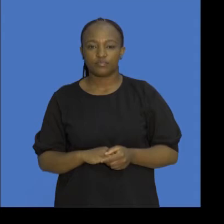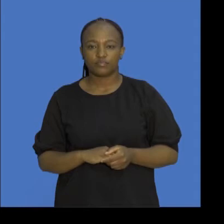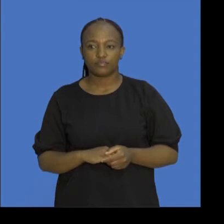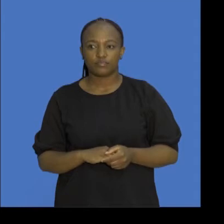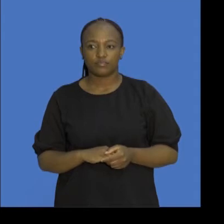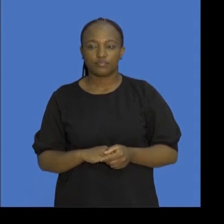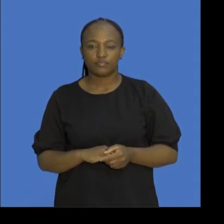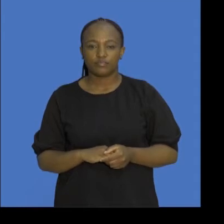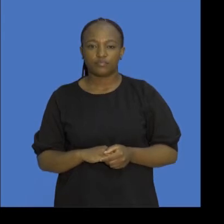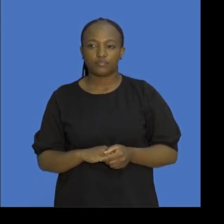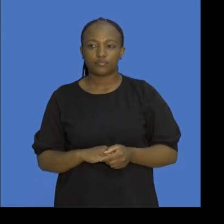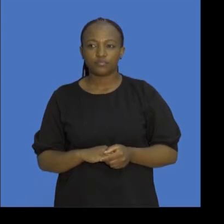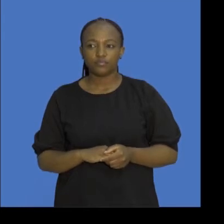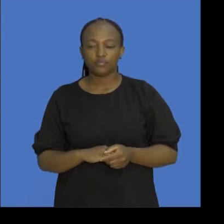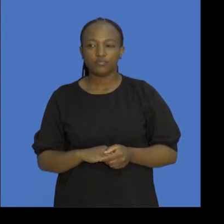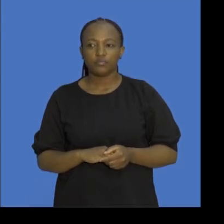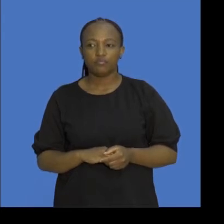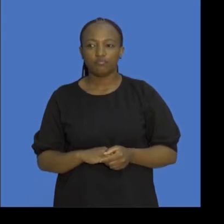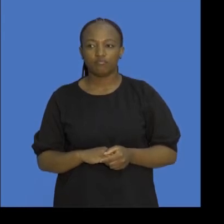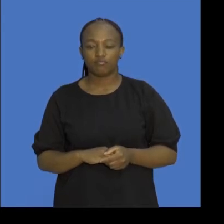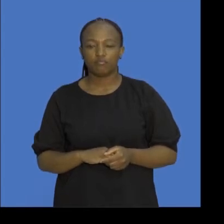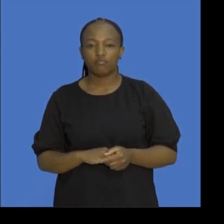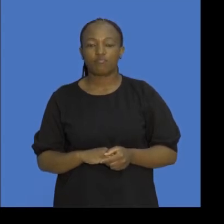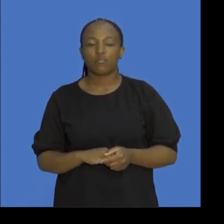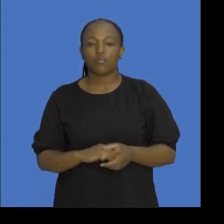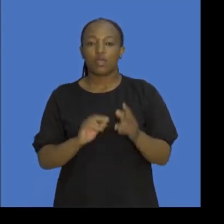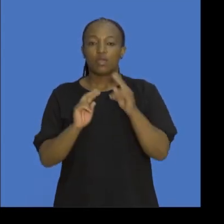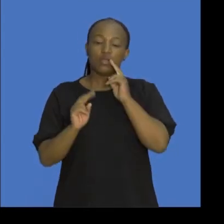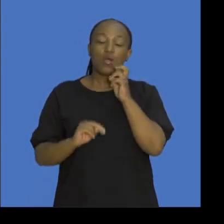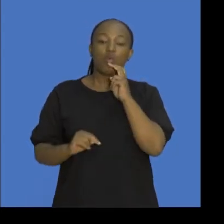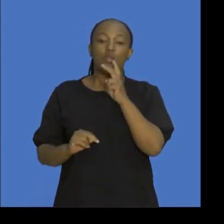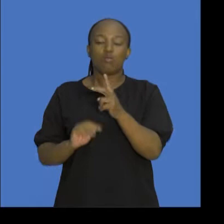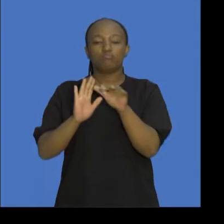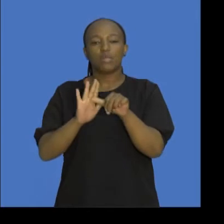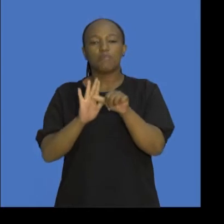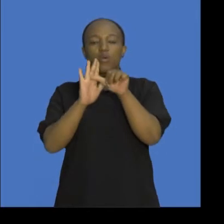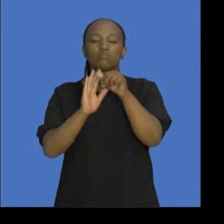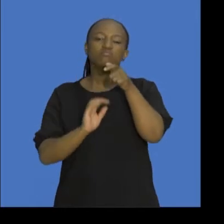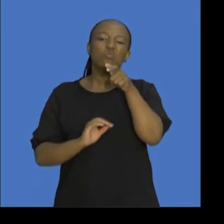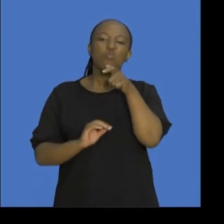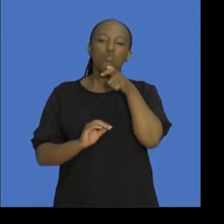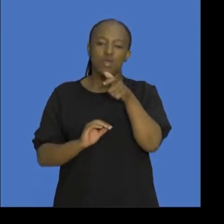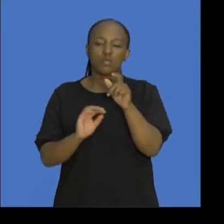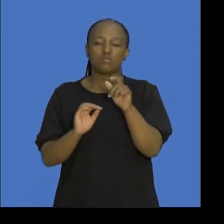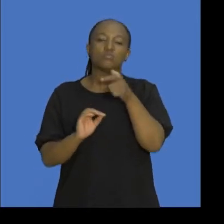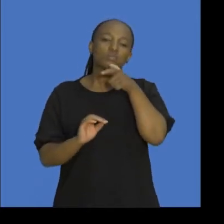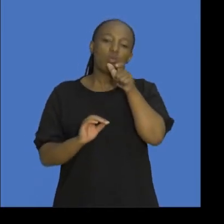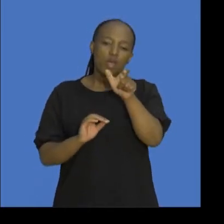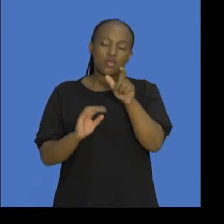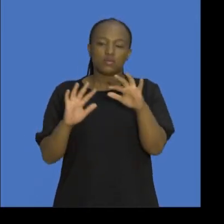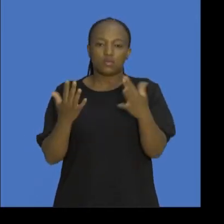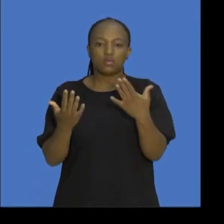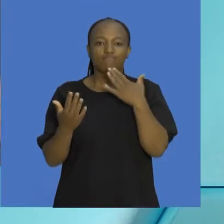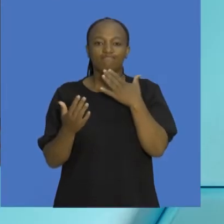So now we're going to some of the keywords, frequency table and tallies.